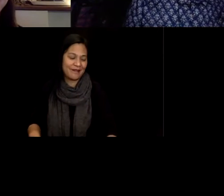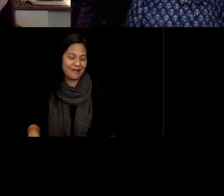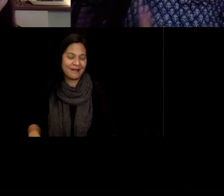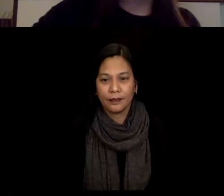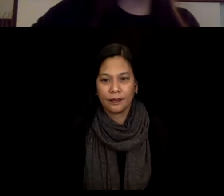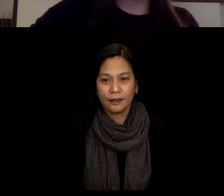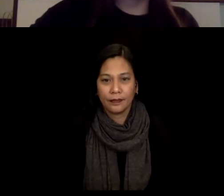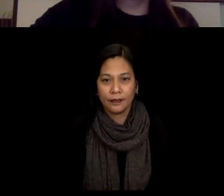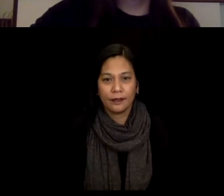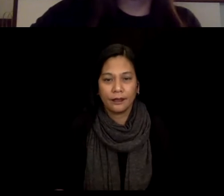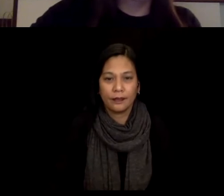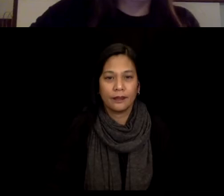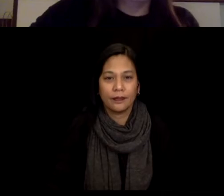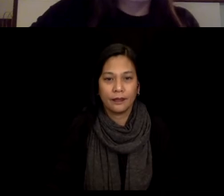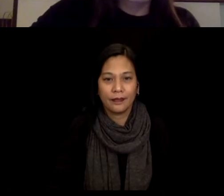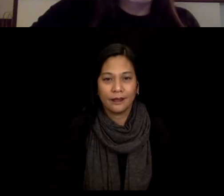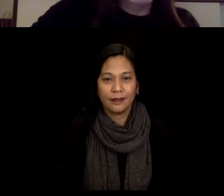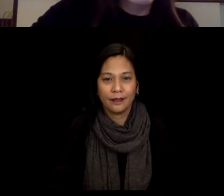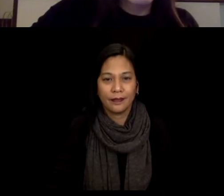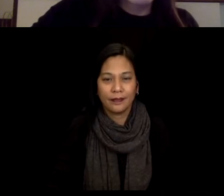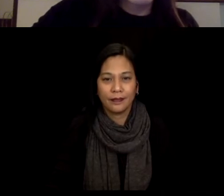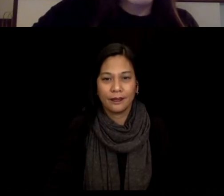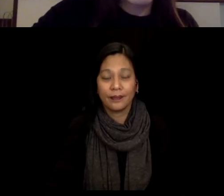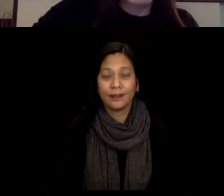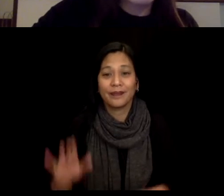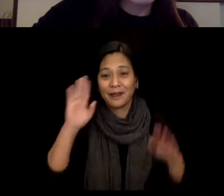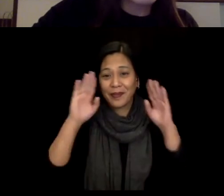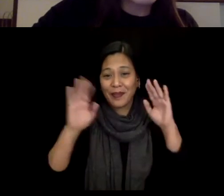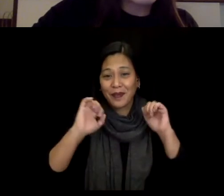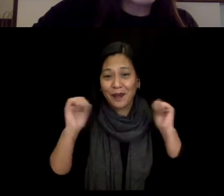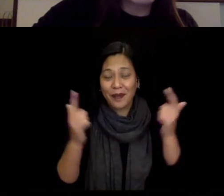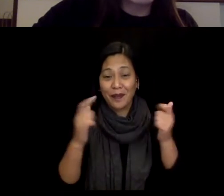perhaps. Hello, everyone. We're back from break.